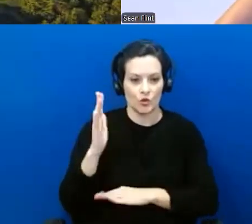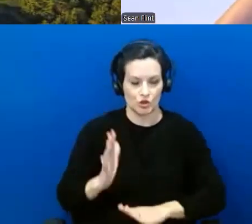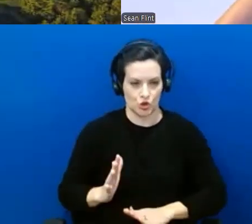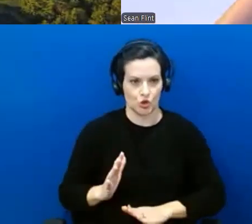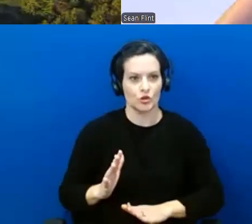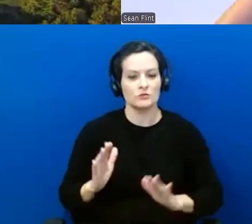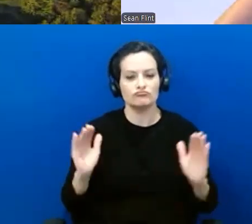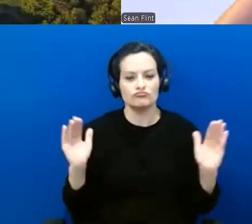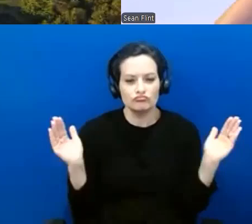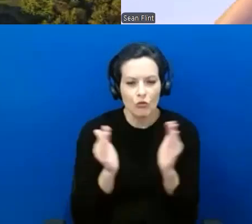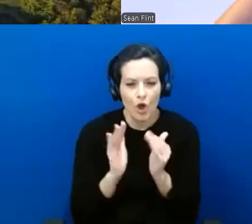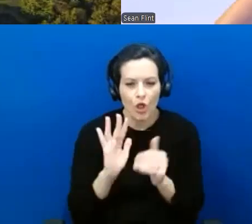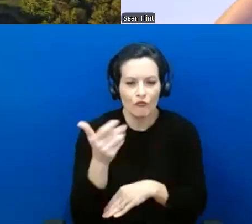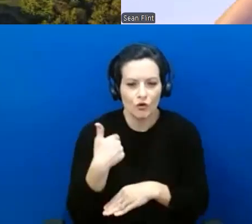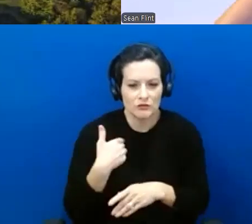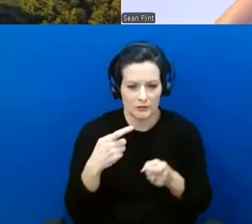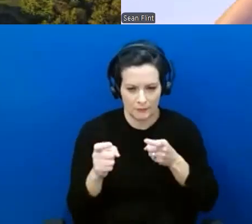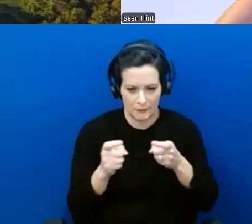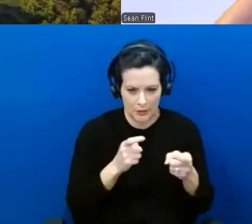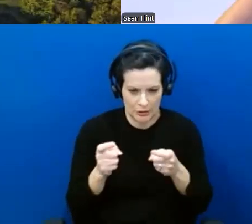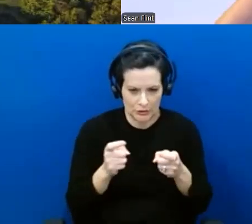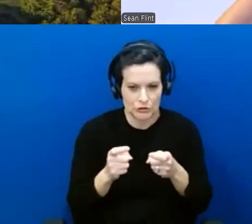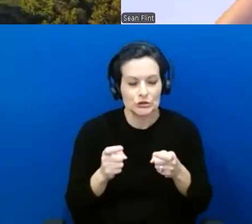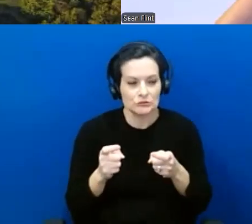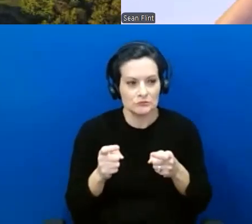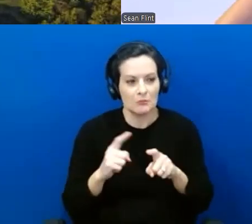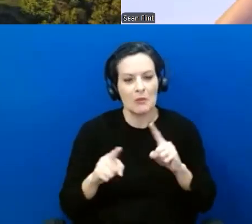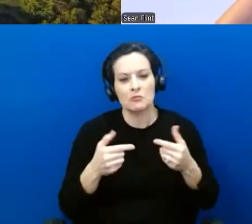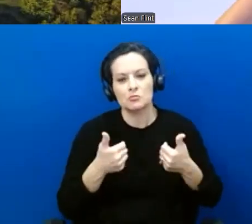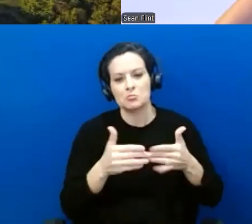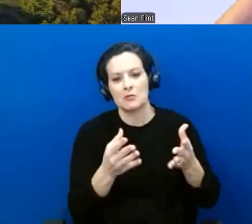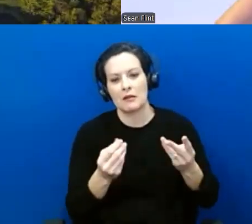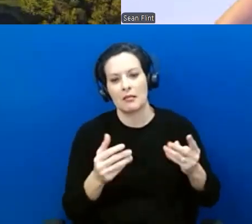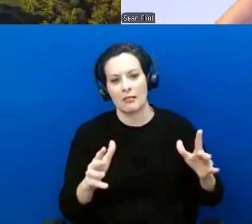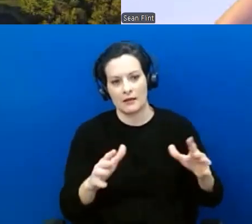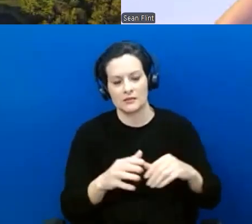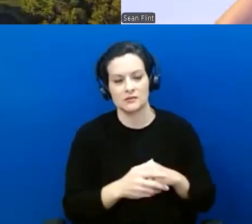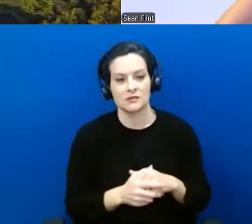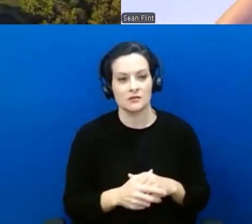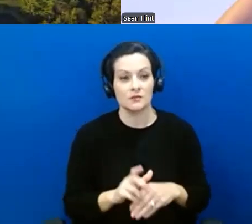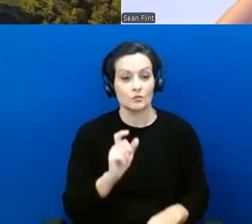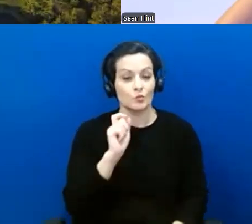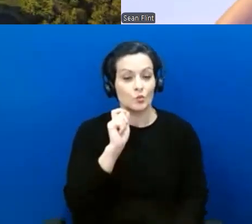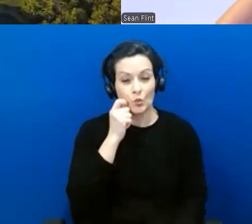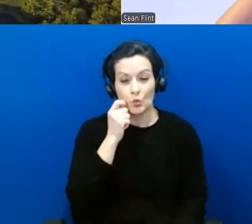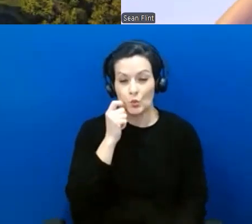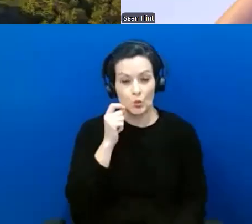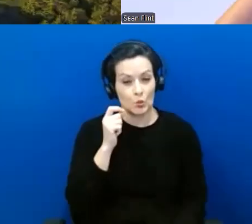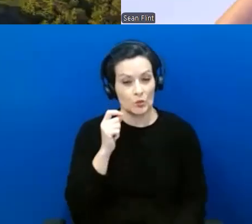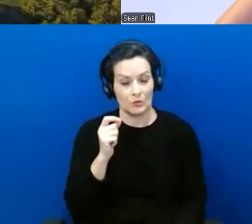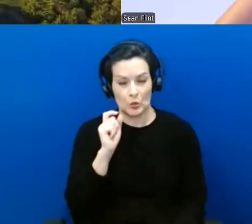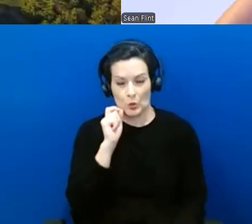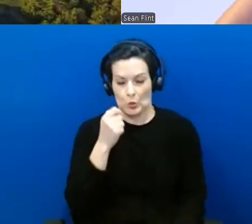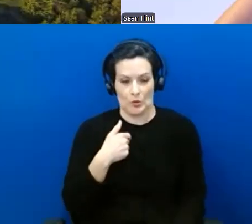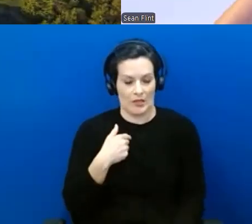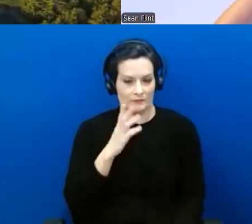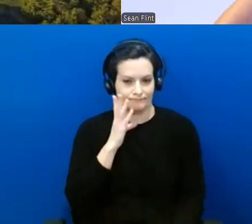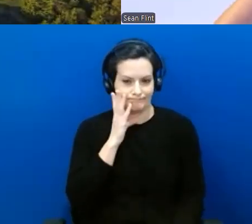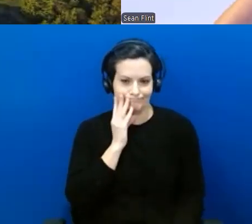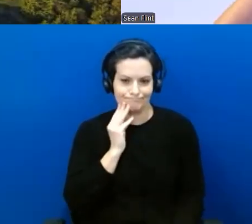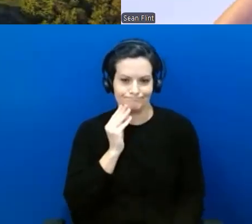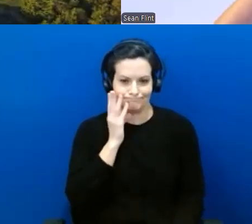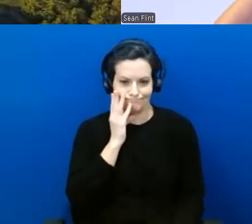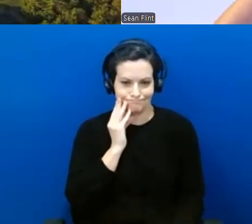forests, small scale, municipally owned public lands. And it was a really cool opportunity to experiment with how we